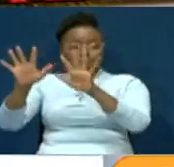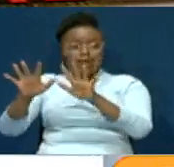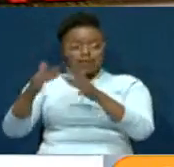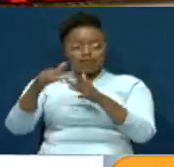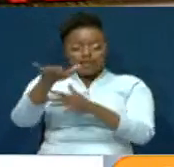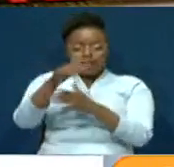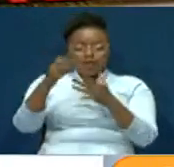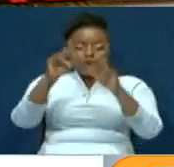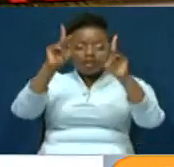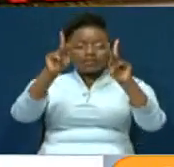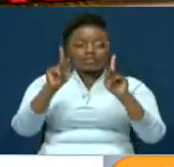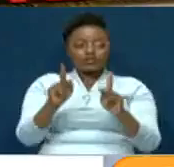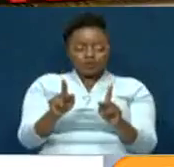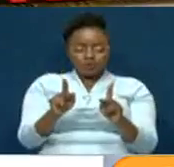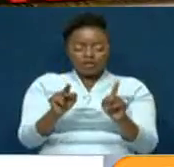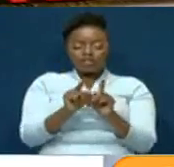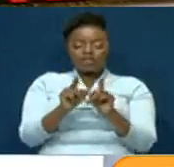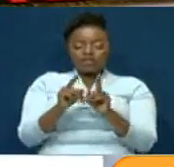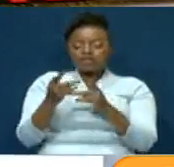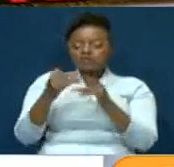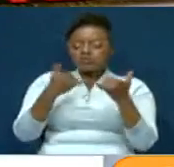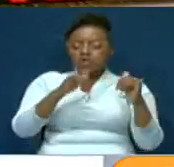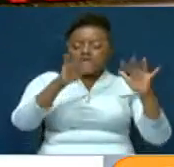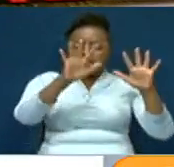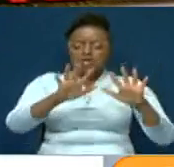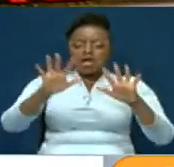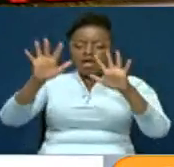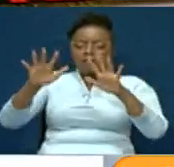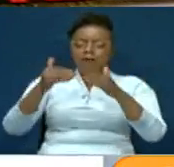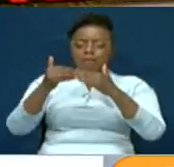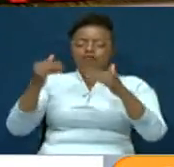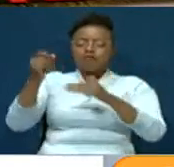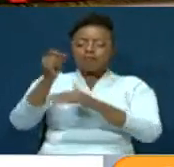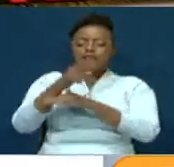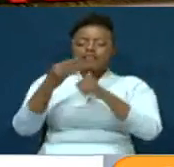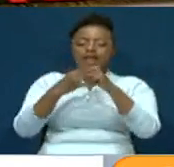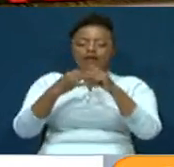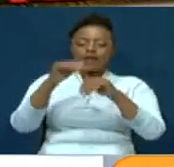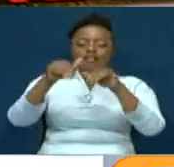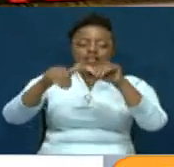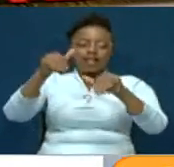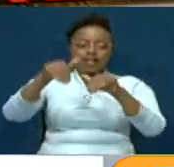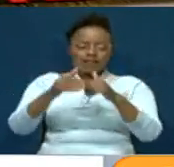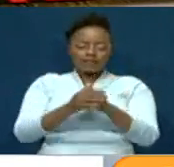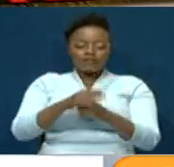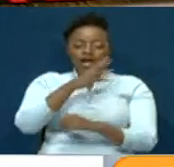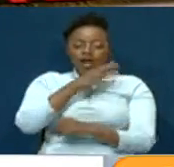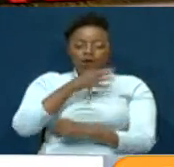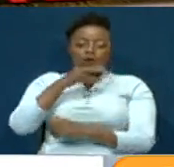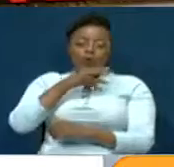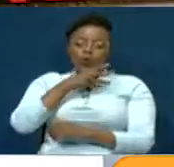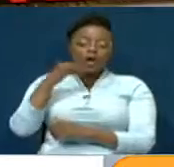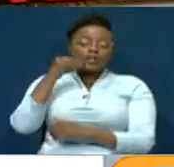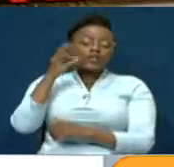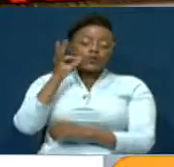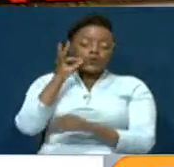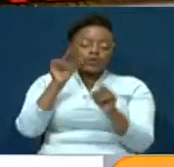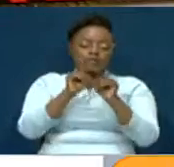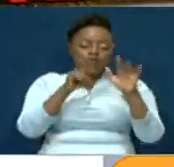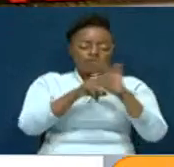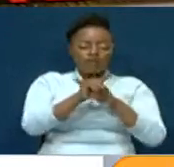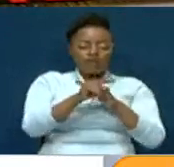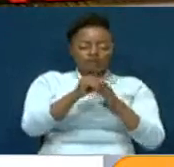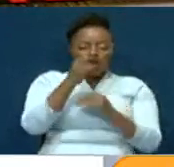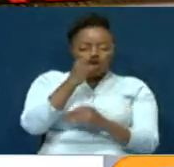lake city of Kisumu to sell his political agenda ahead of the August general election. Wajakoyah's convoy sneaked through